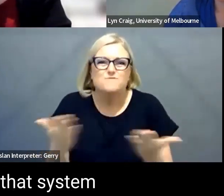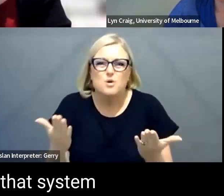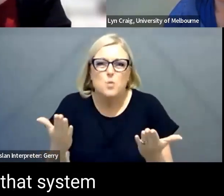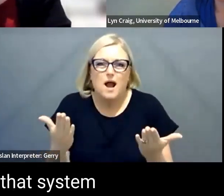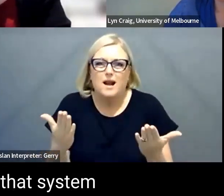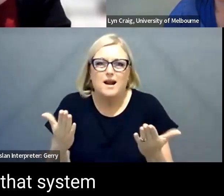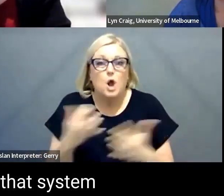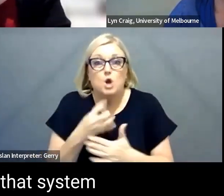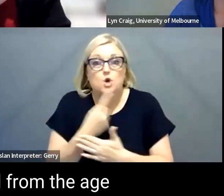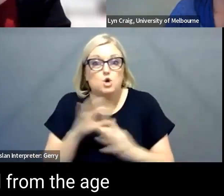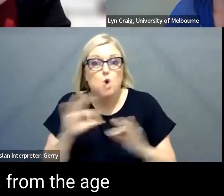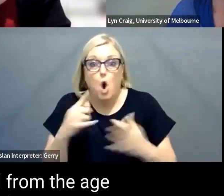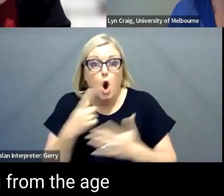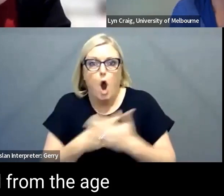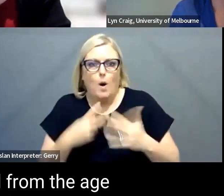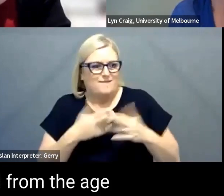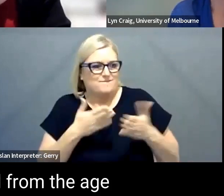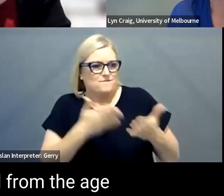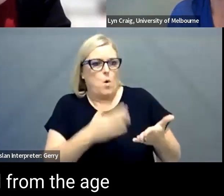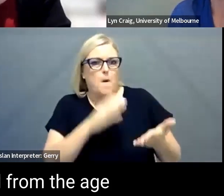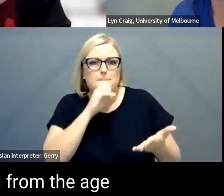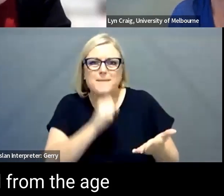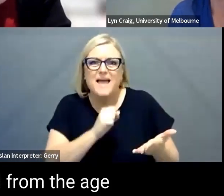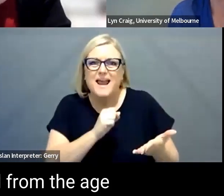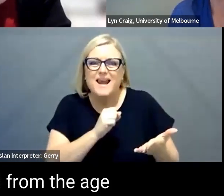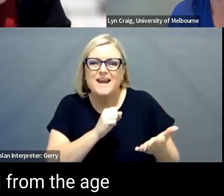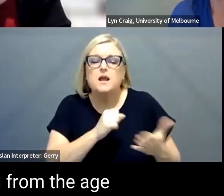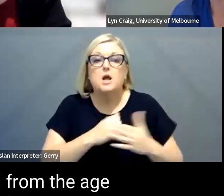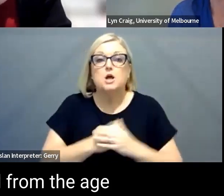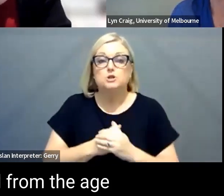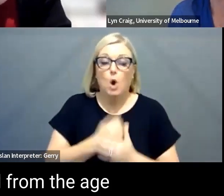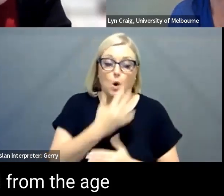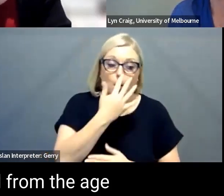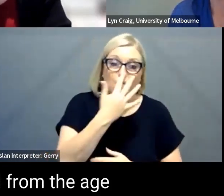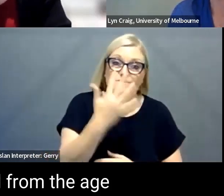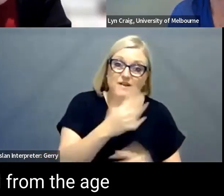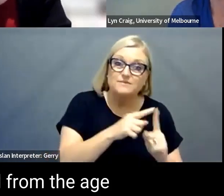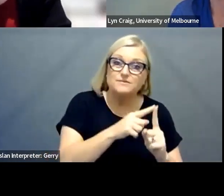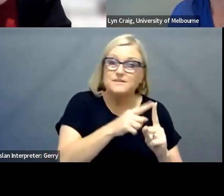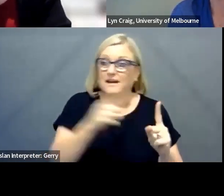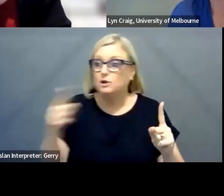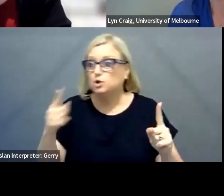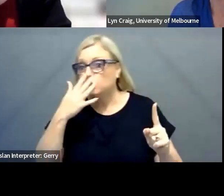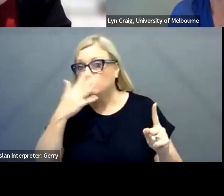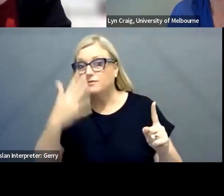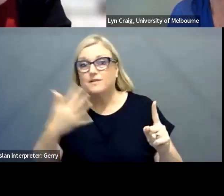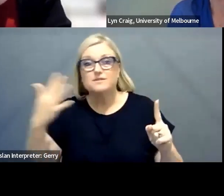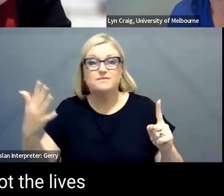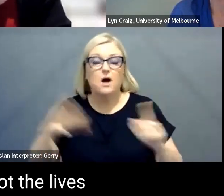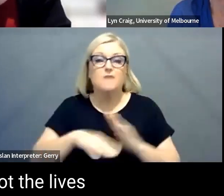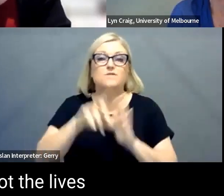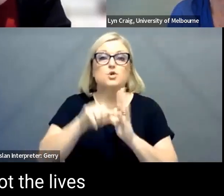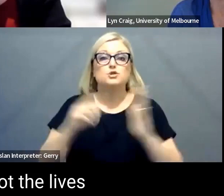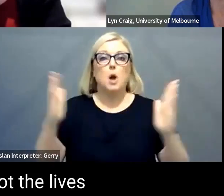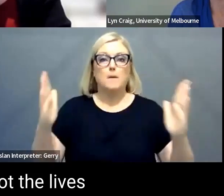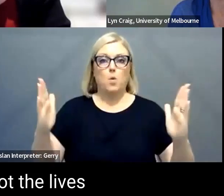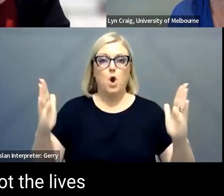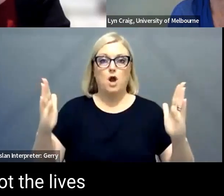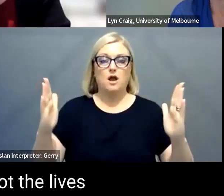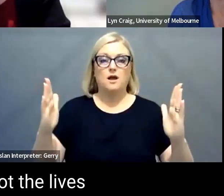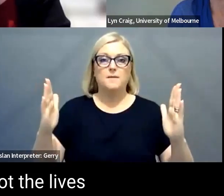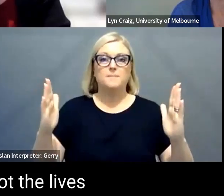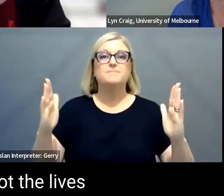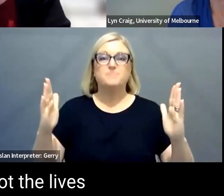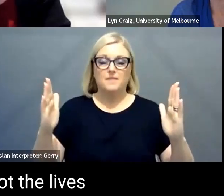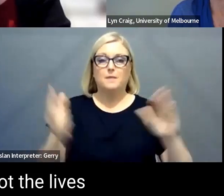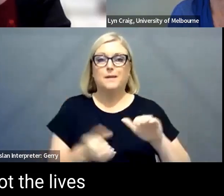system was designed for, that you worked from the age of 15 to 55 full time, and that's it. And that is not the lives